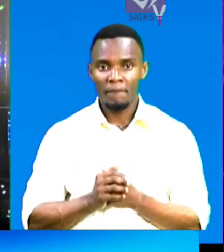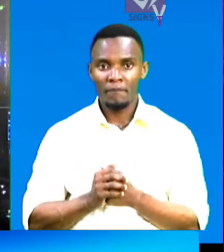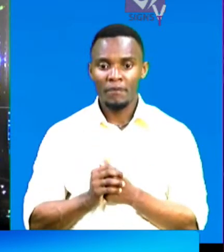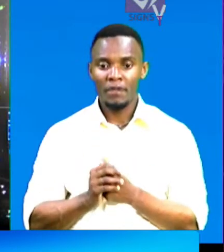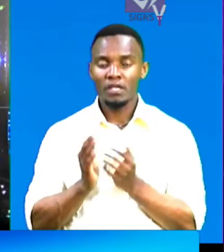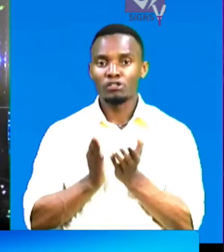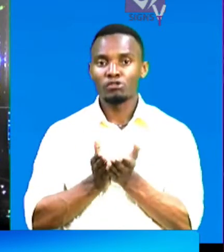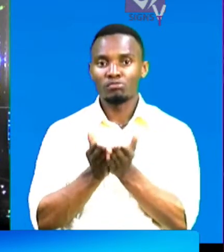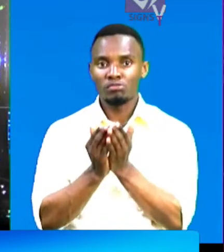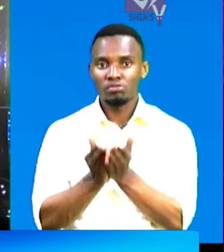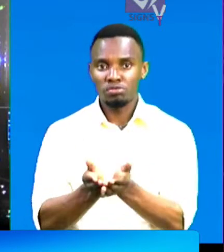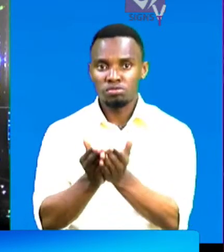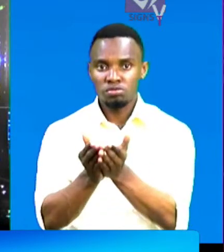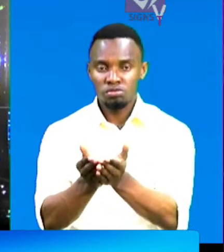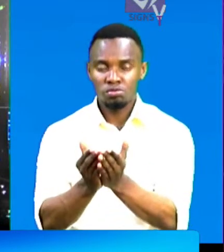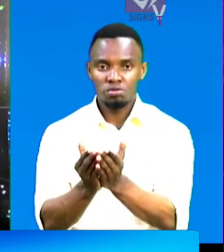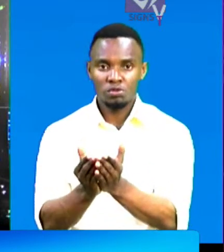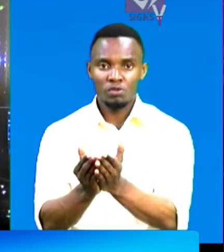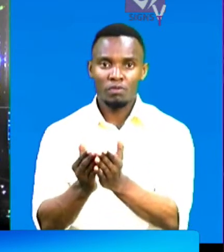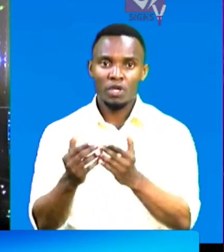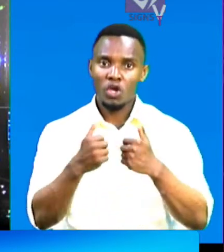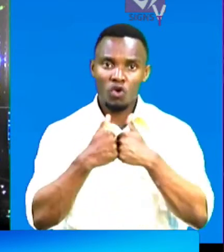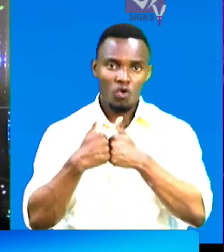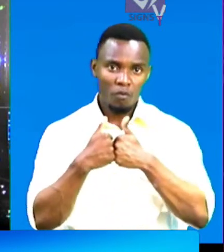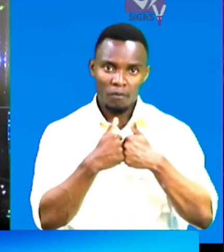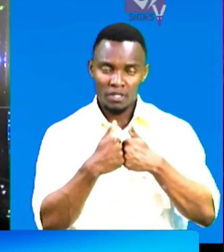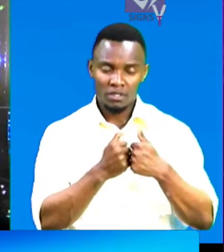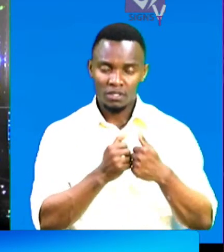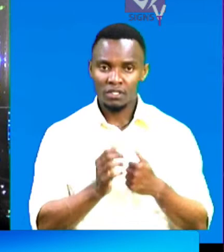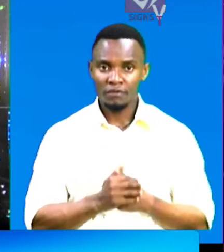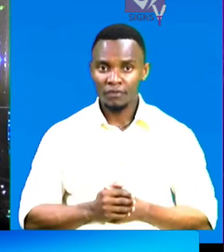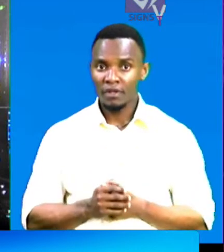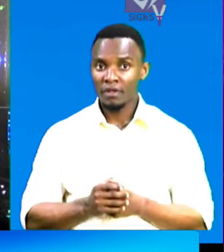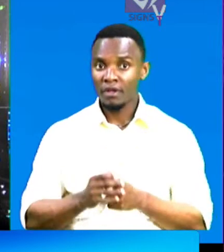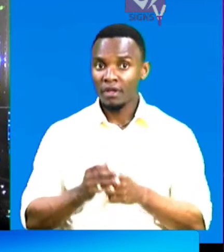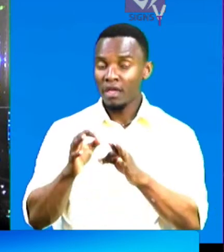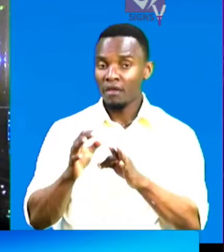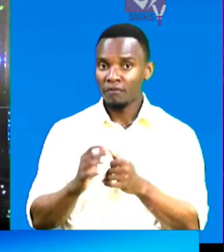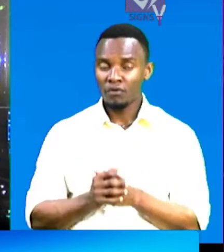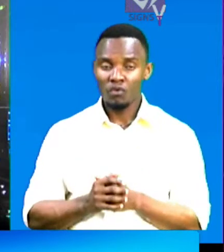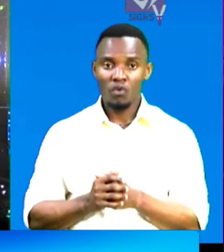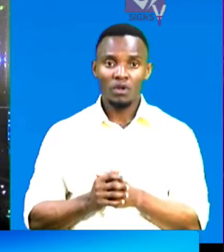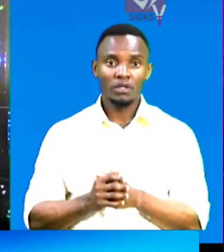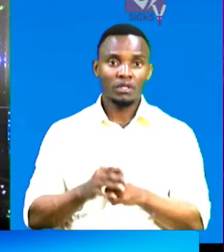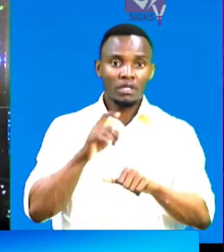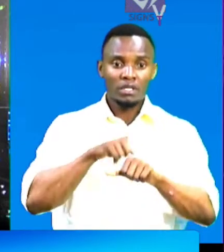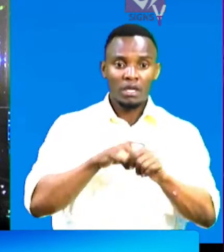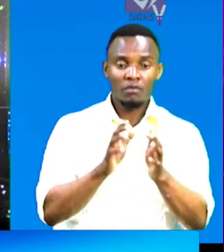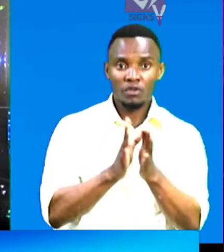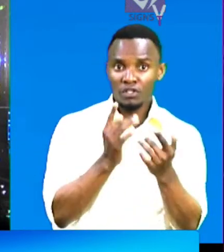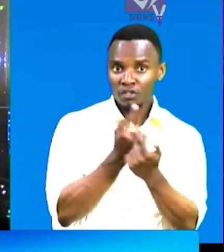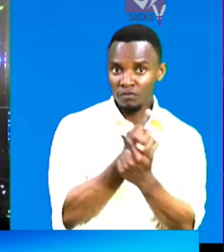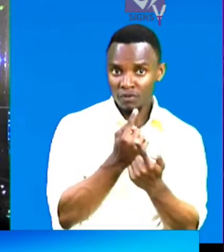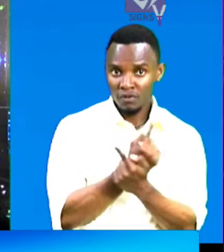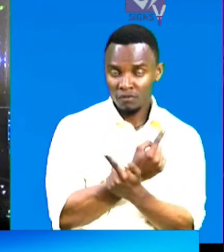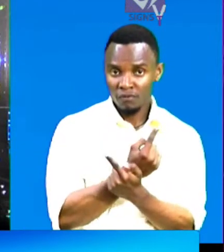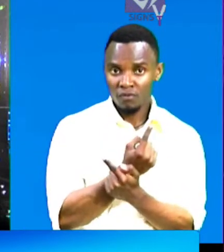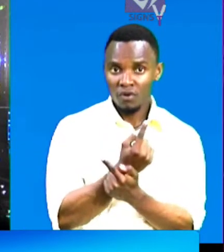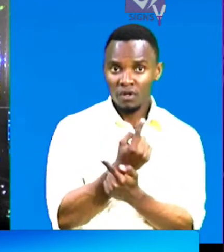complexities. Now, if you time with different third-party suppliers,